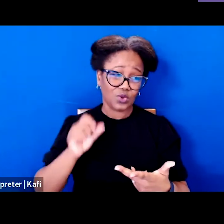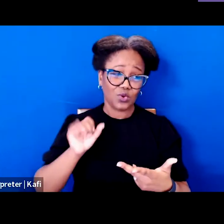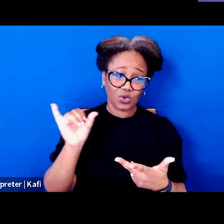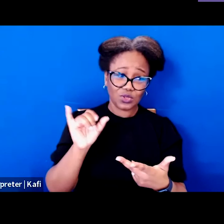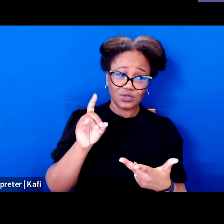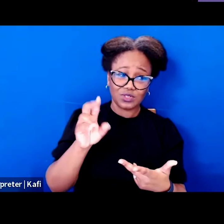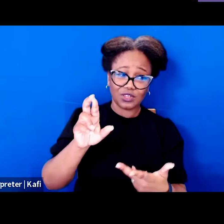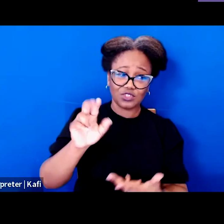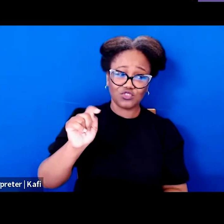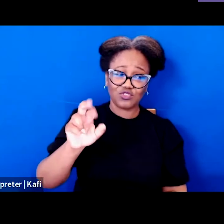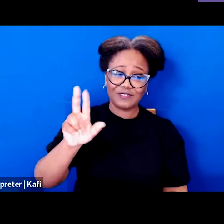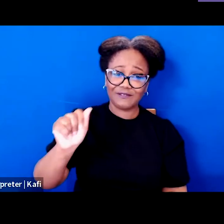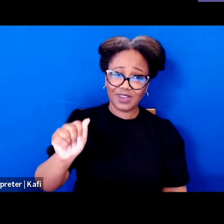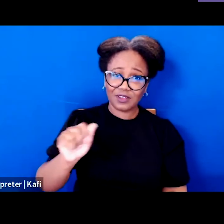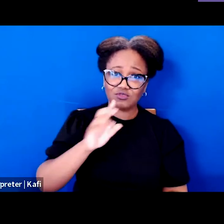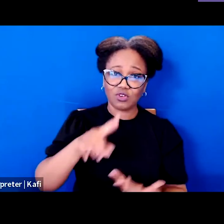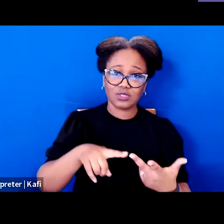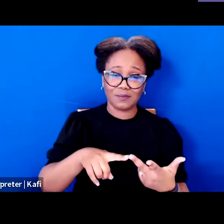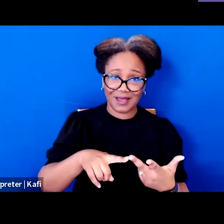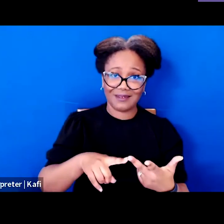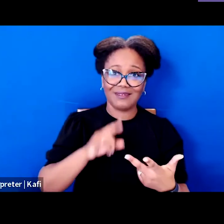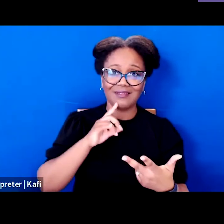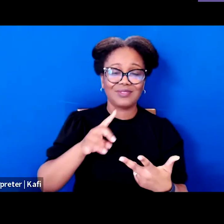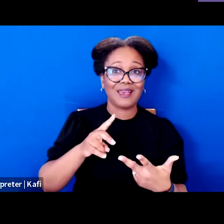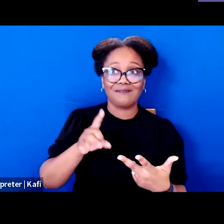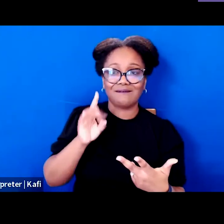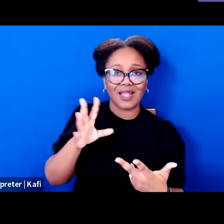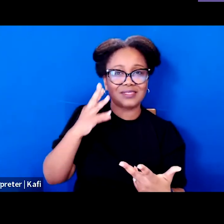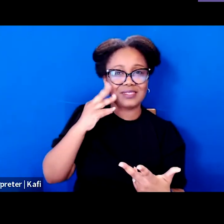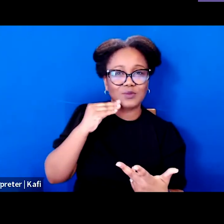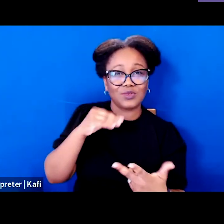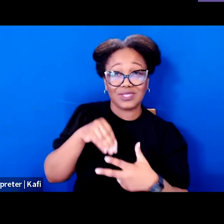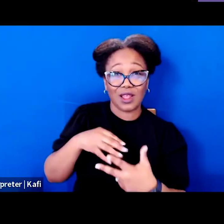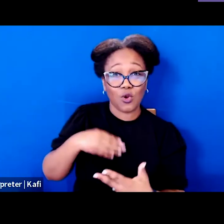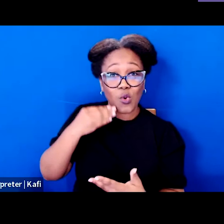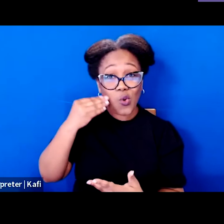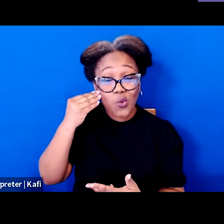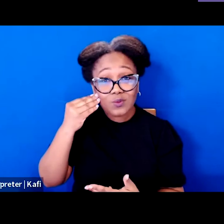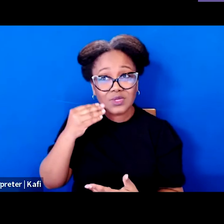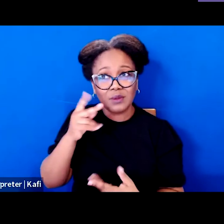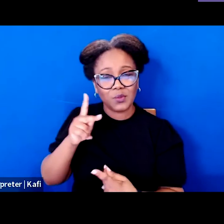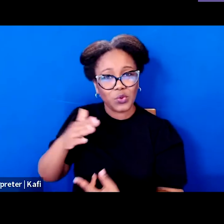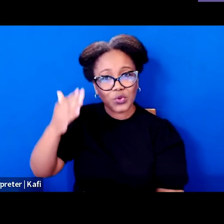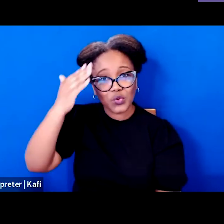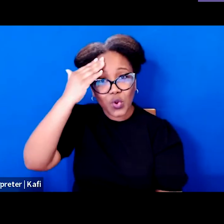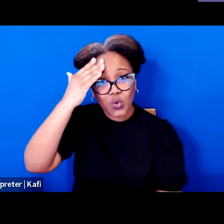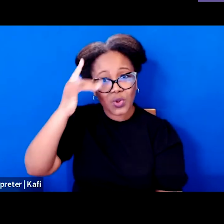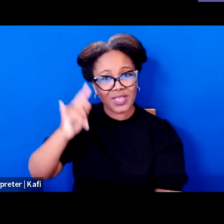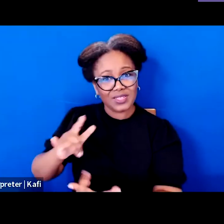violence by the state, violence in our own homes, and the intersection of ableism, anti-Blackness,